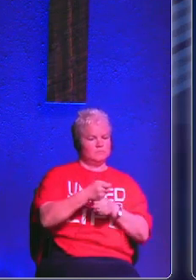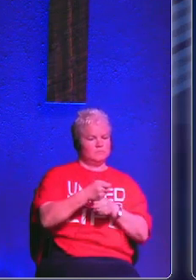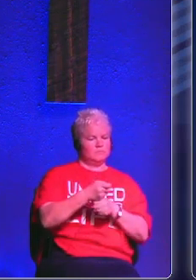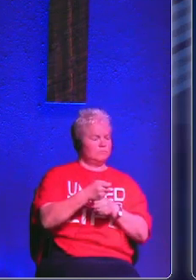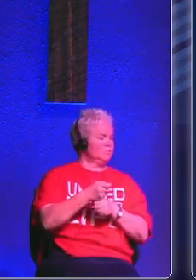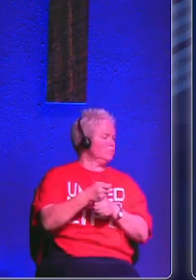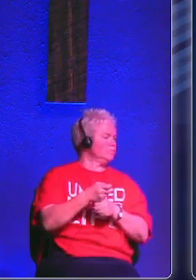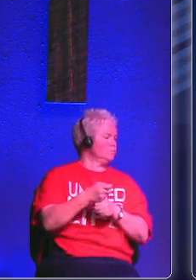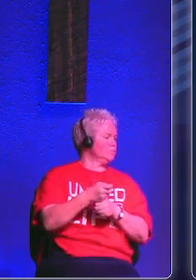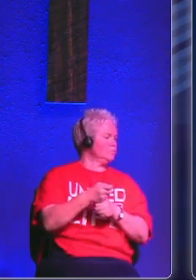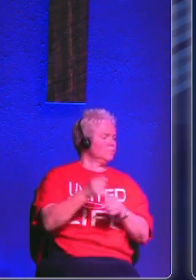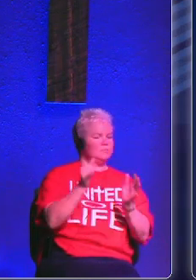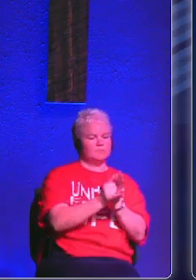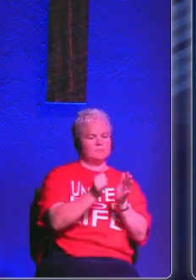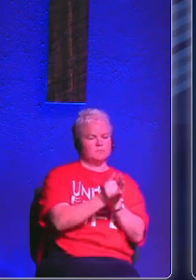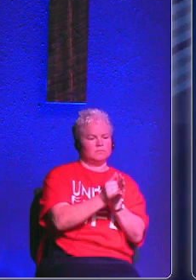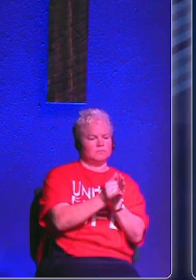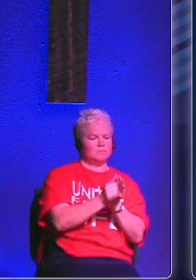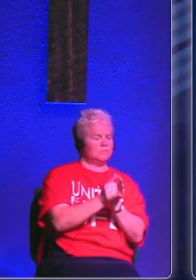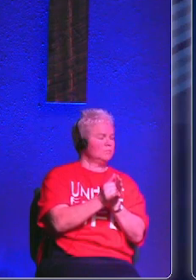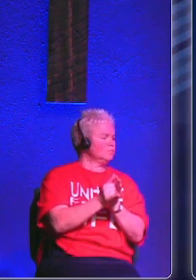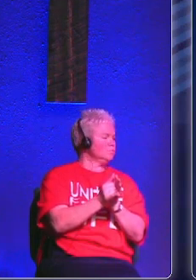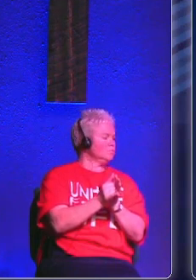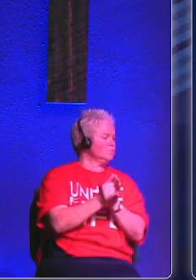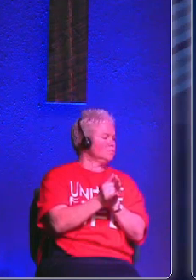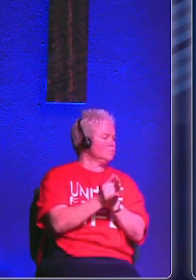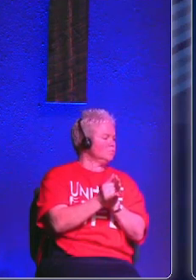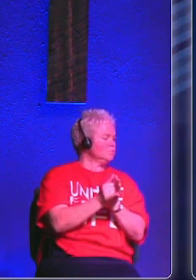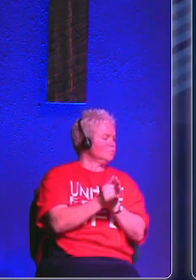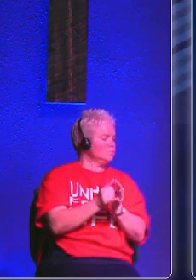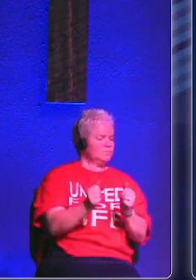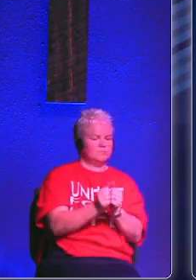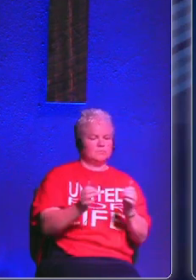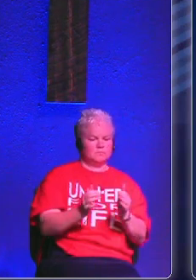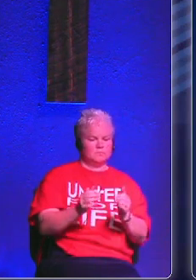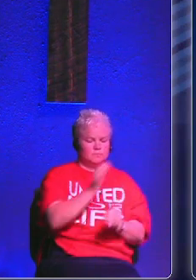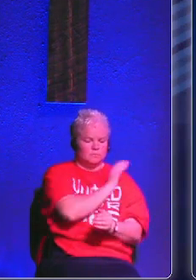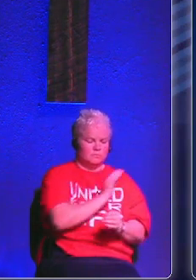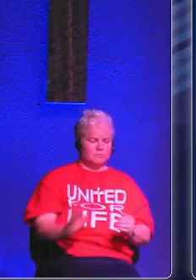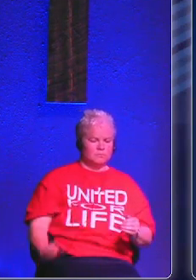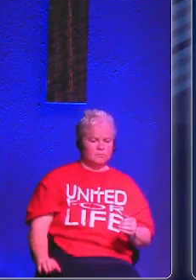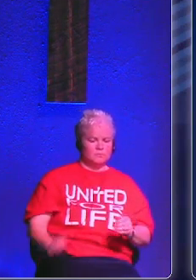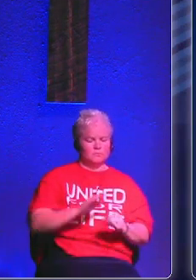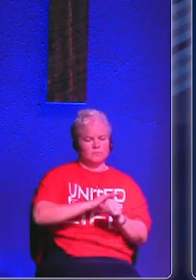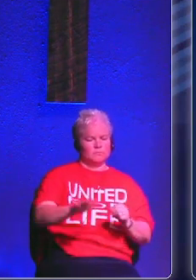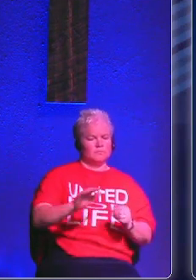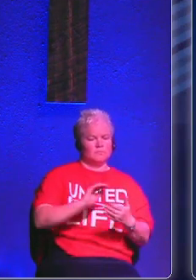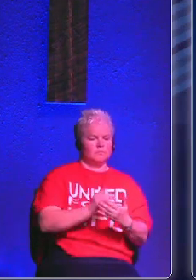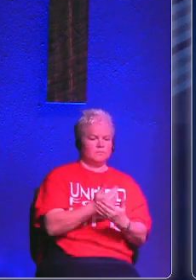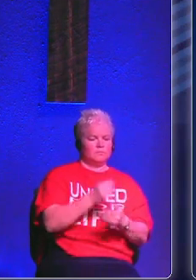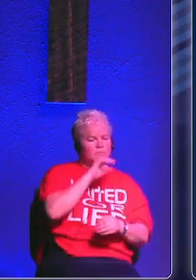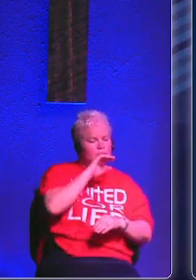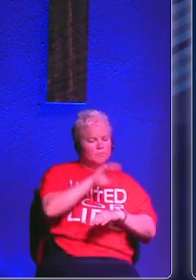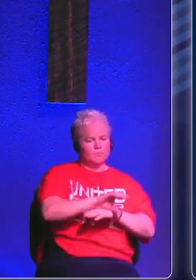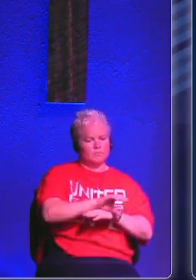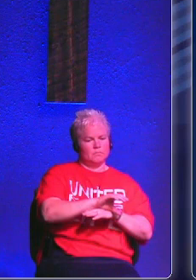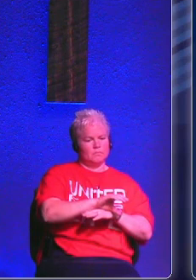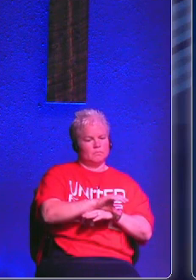for us. It's impossible, in fact, that is without Christ. That's the whole new covenant, isn't it?